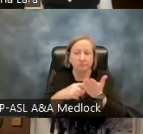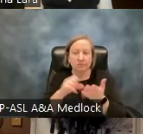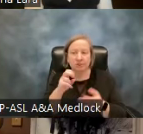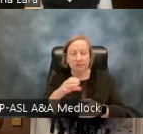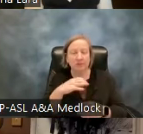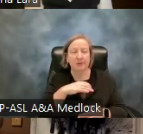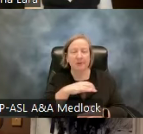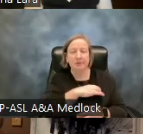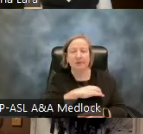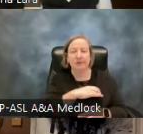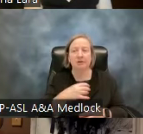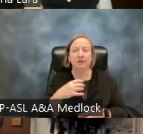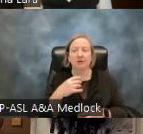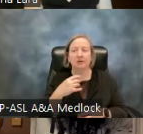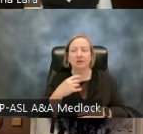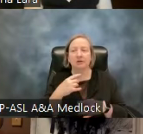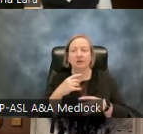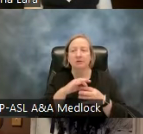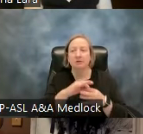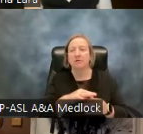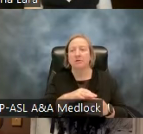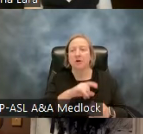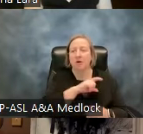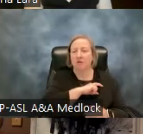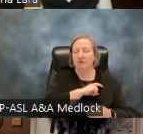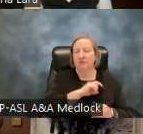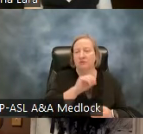on officer accountability.